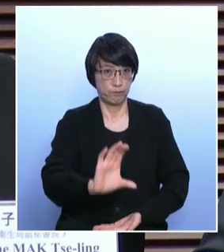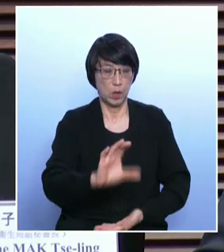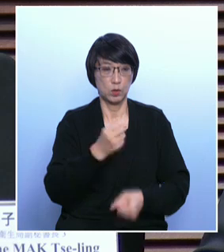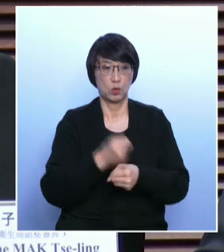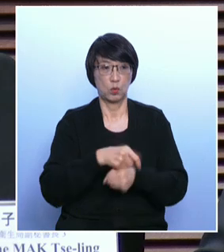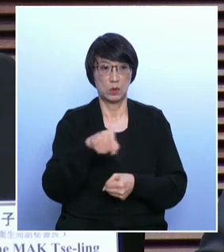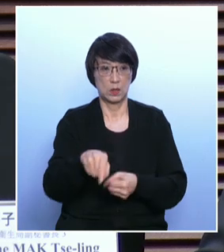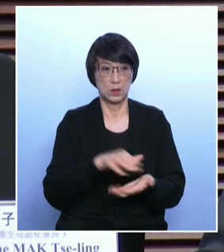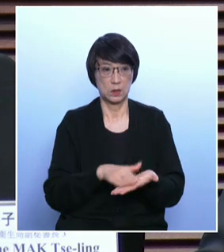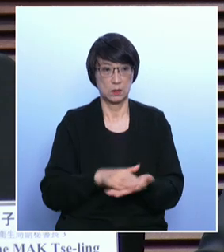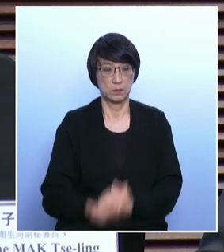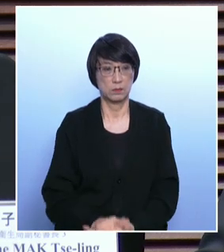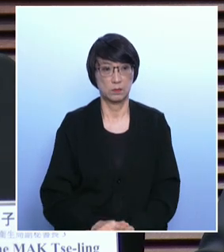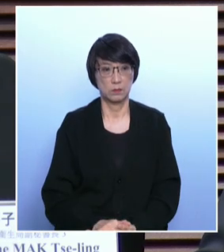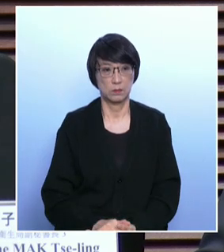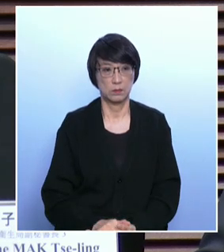$7,500 million.